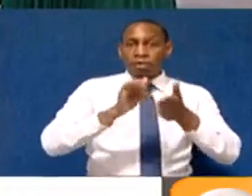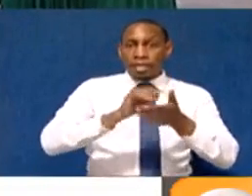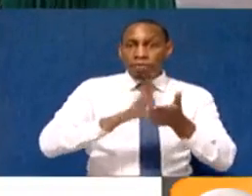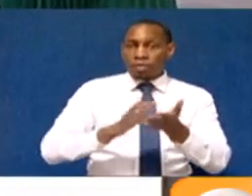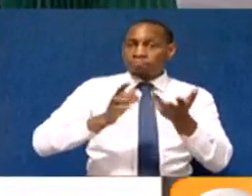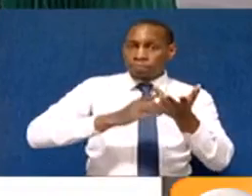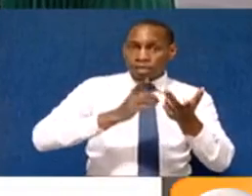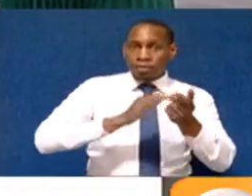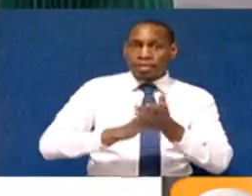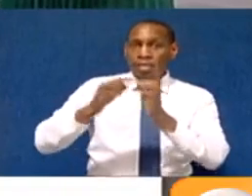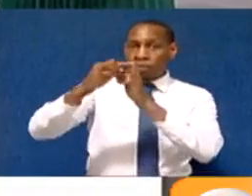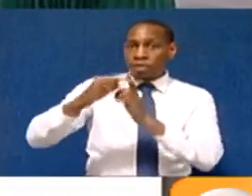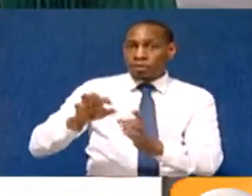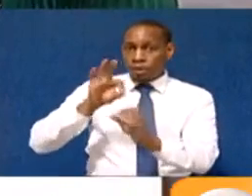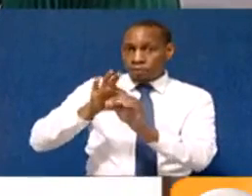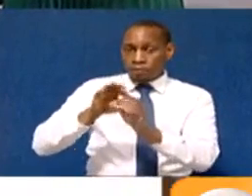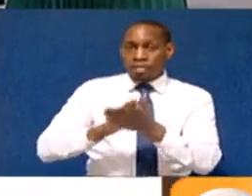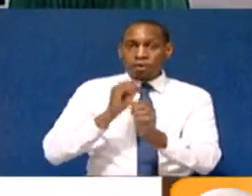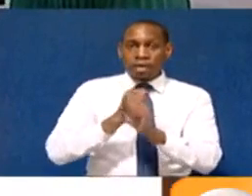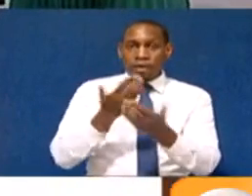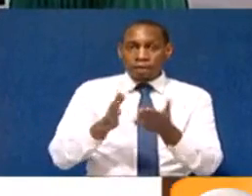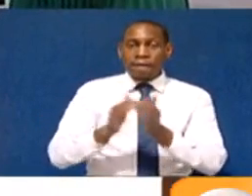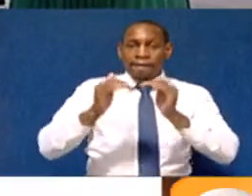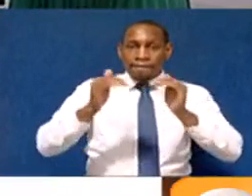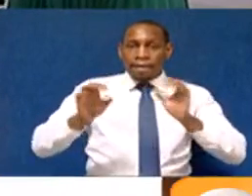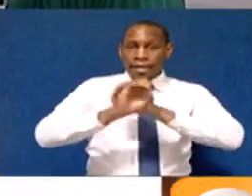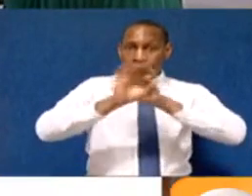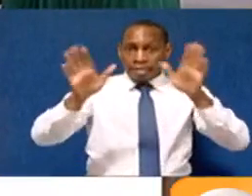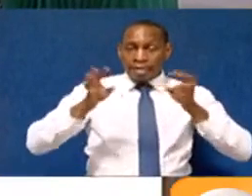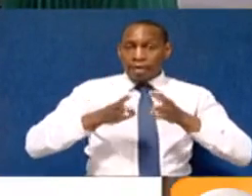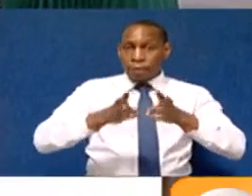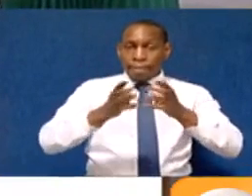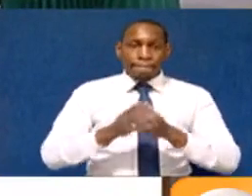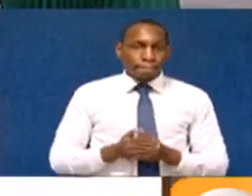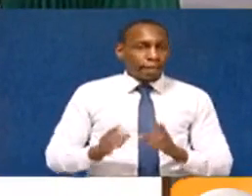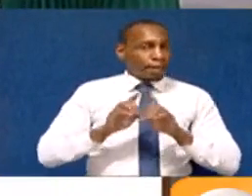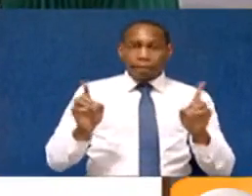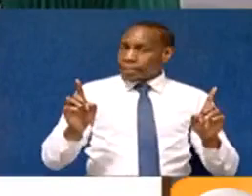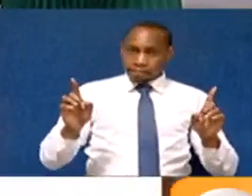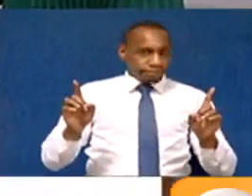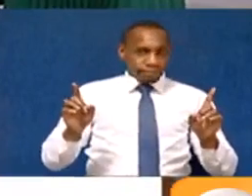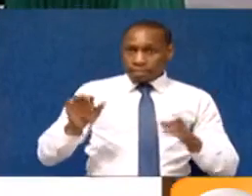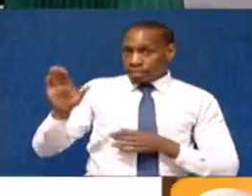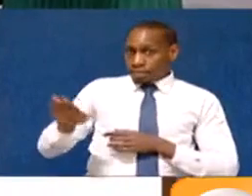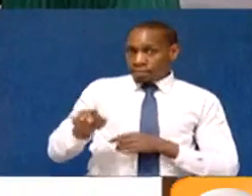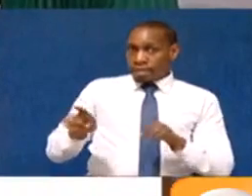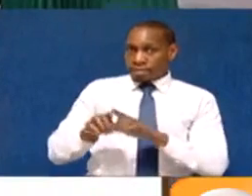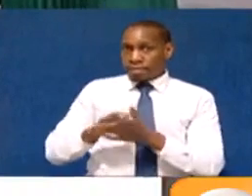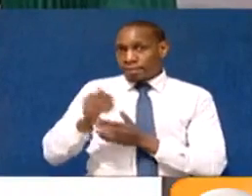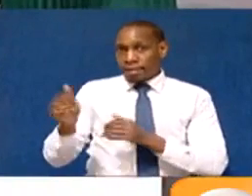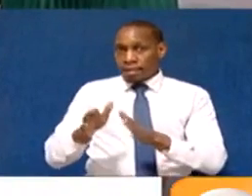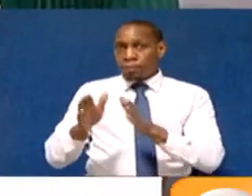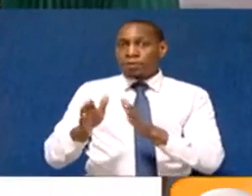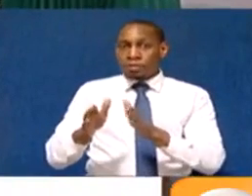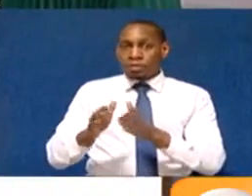the counting and tallying of votes is being done in a fair and transparent manner. But Parliament can also find other ways